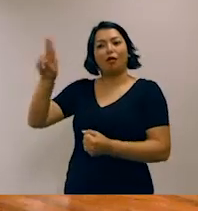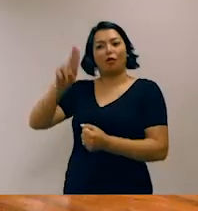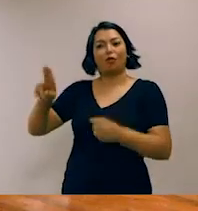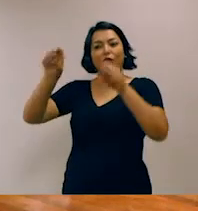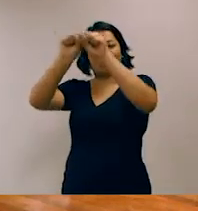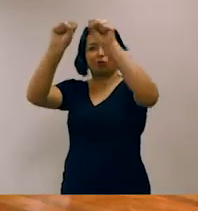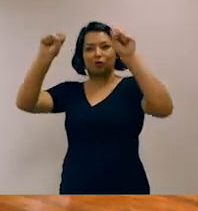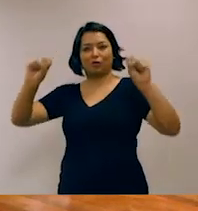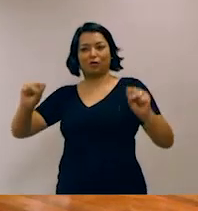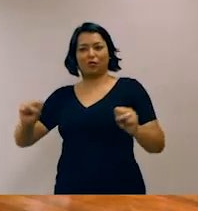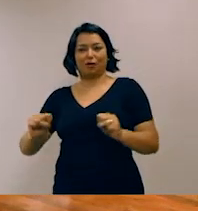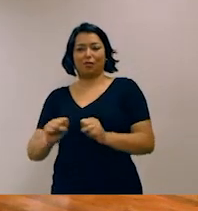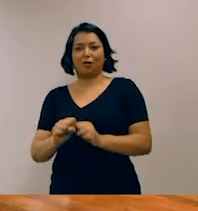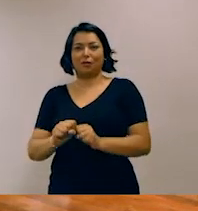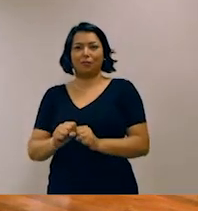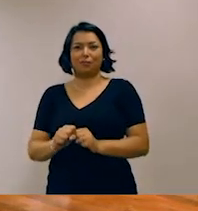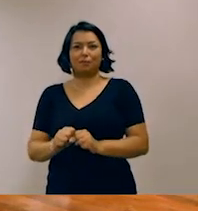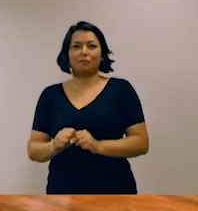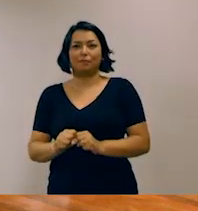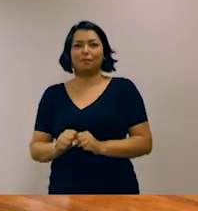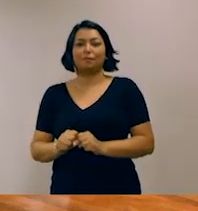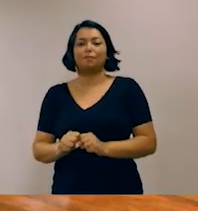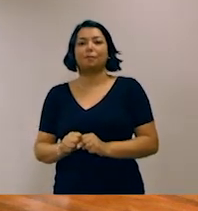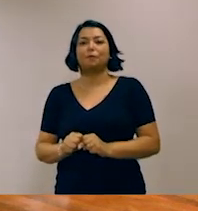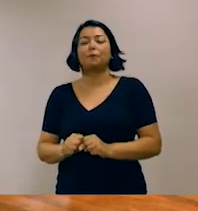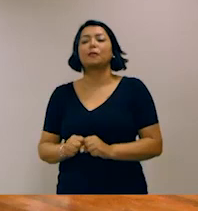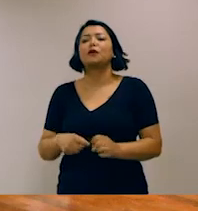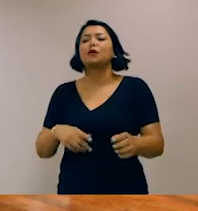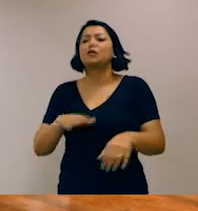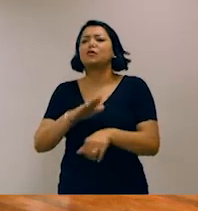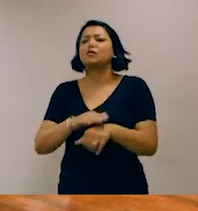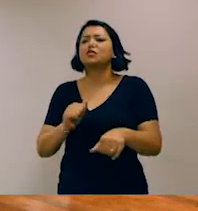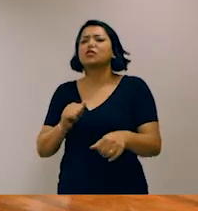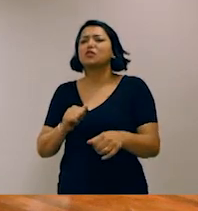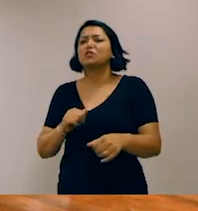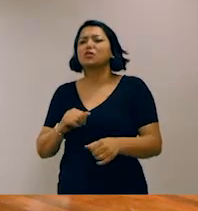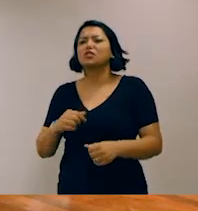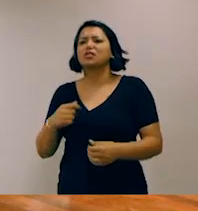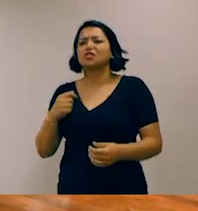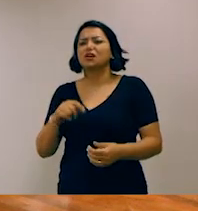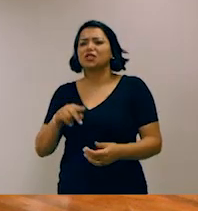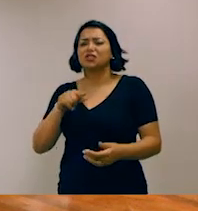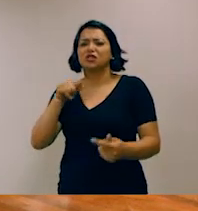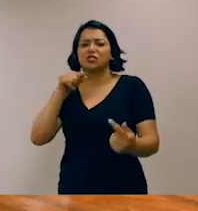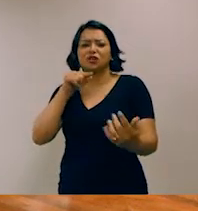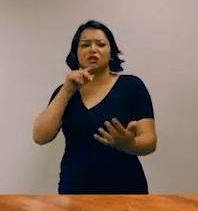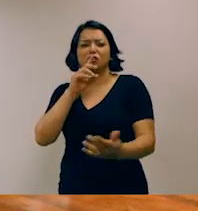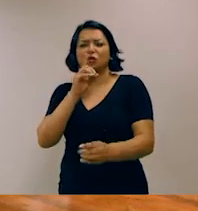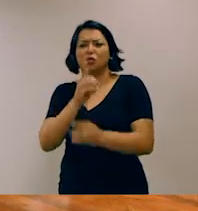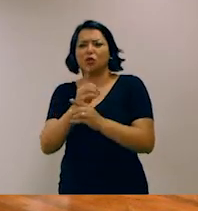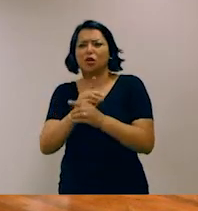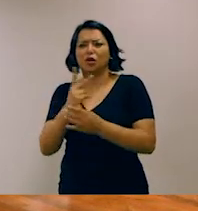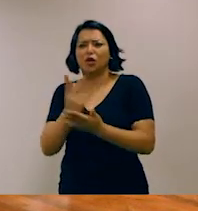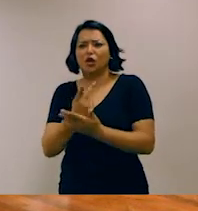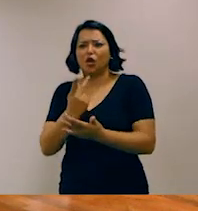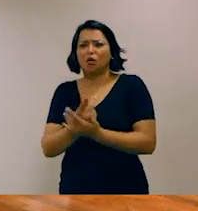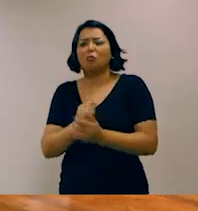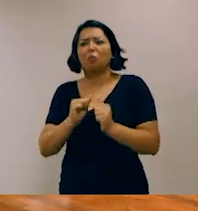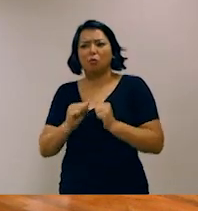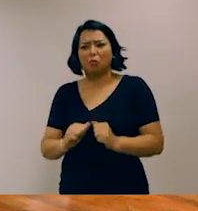people to adopt something similar to what we did. The material errors detection system is good enough